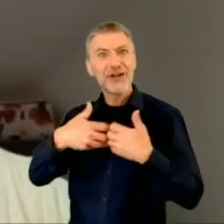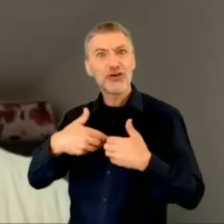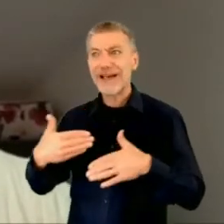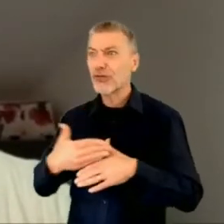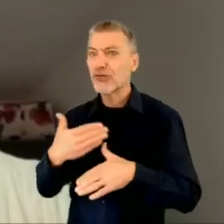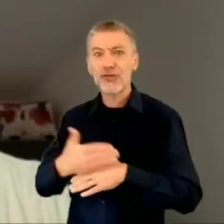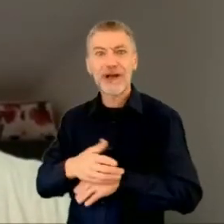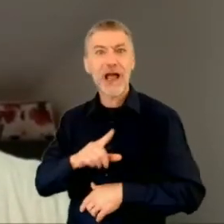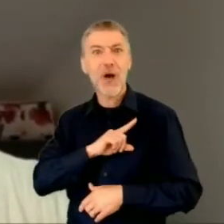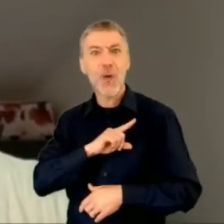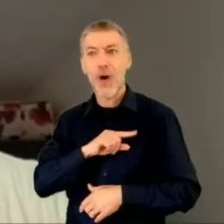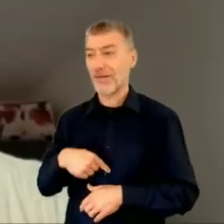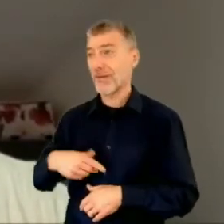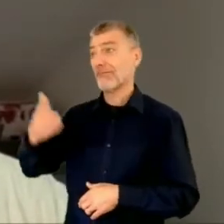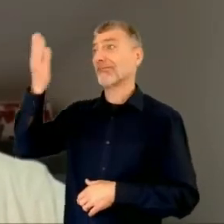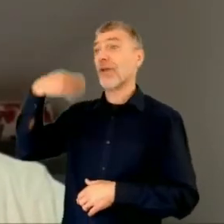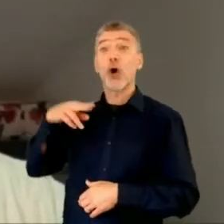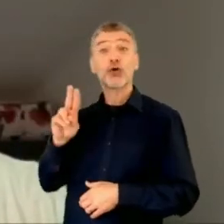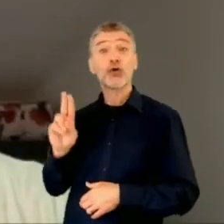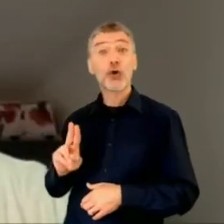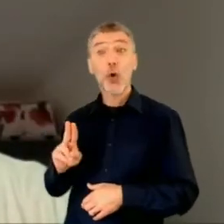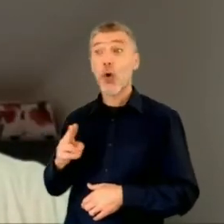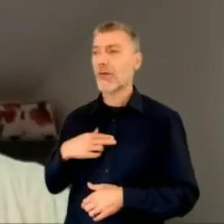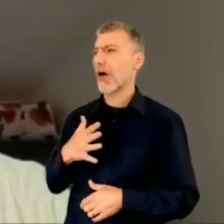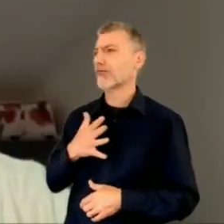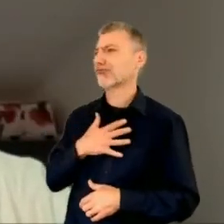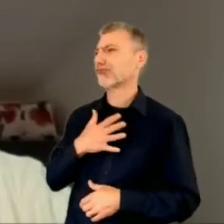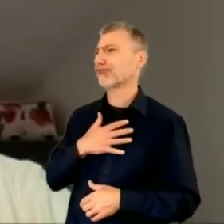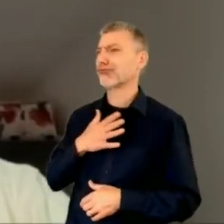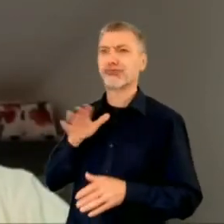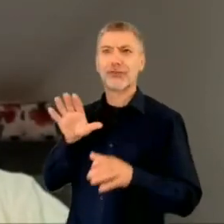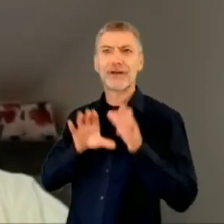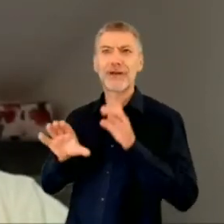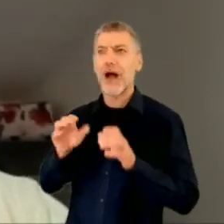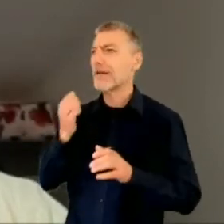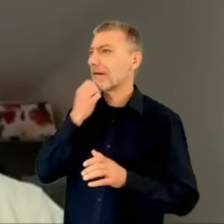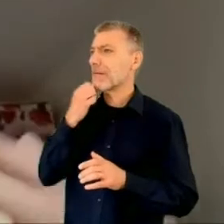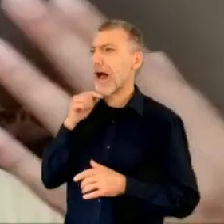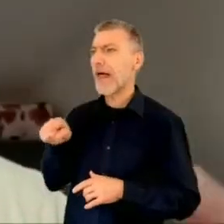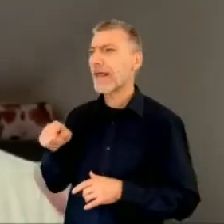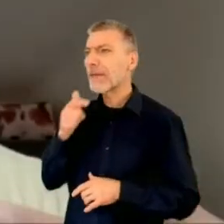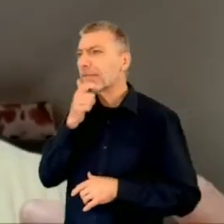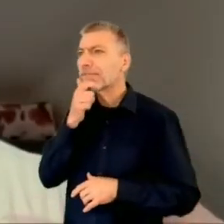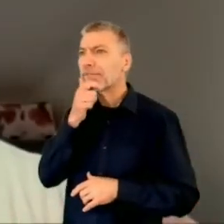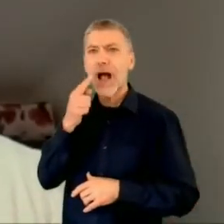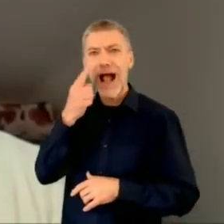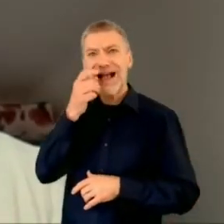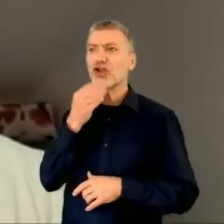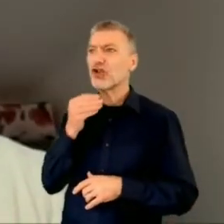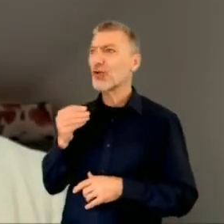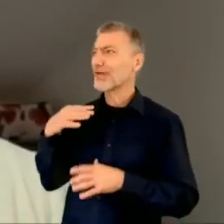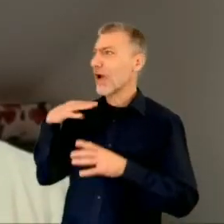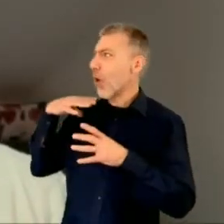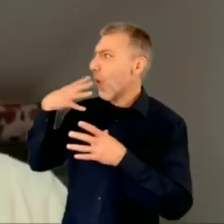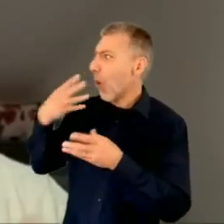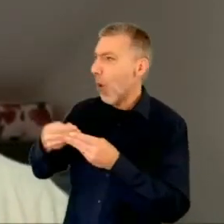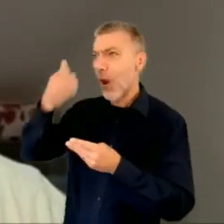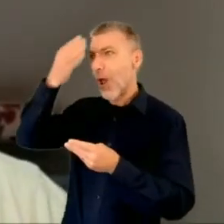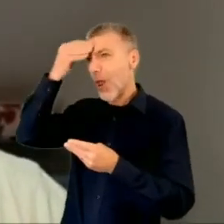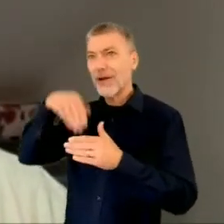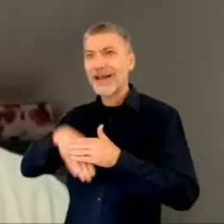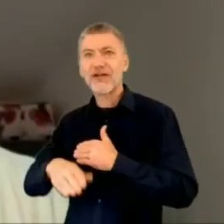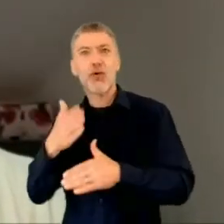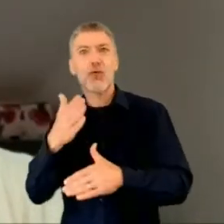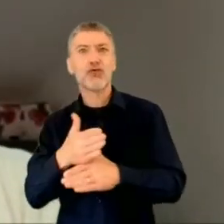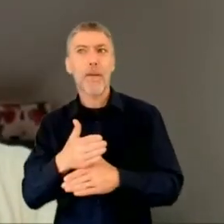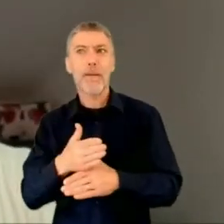school I used to really enjoy sciences and maths, and I wanted to pursue a career that would let me apply everything that I was learning and see it